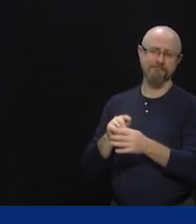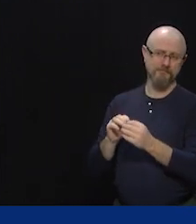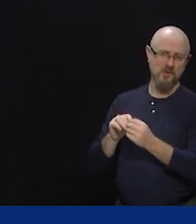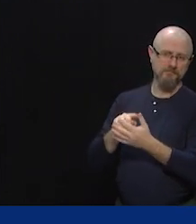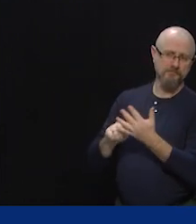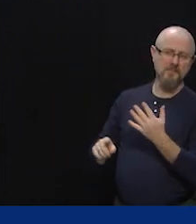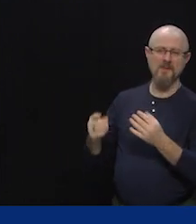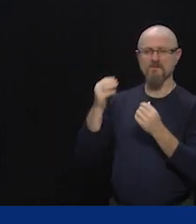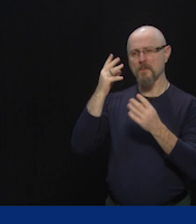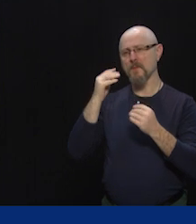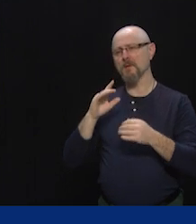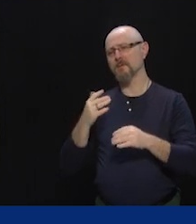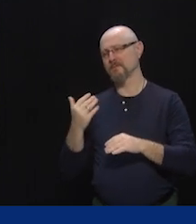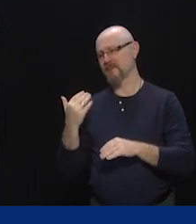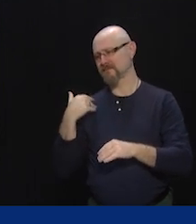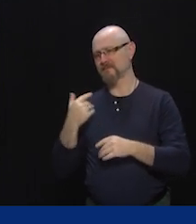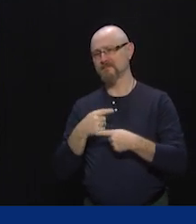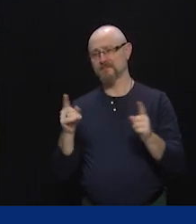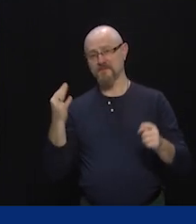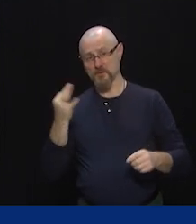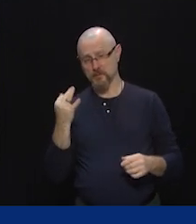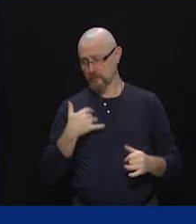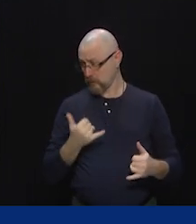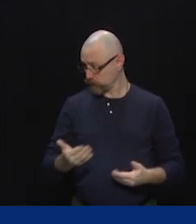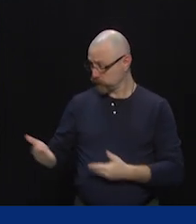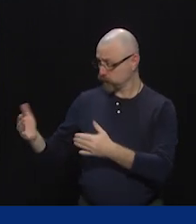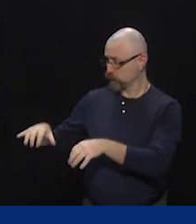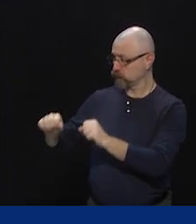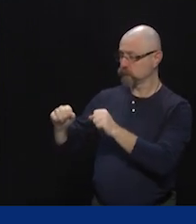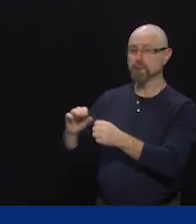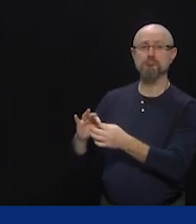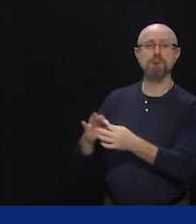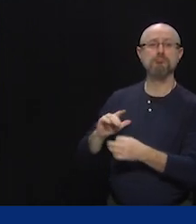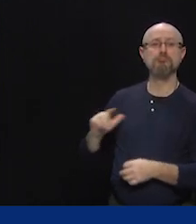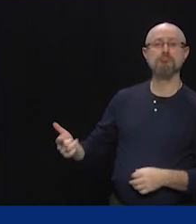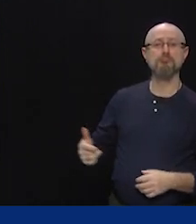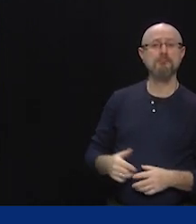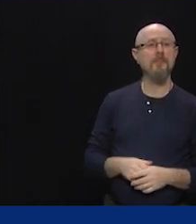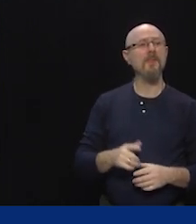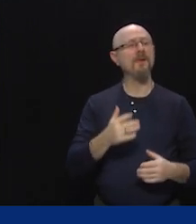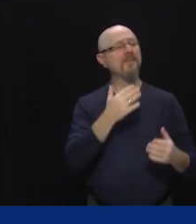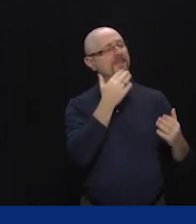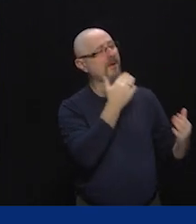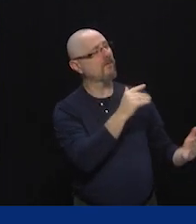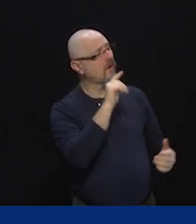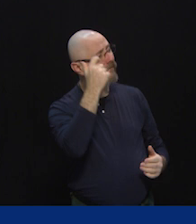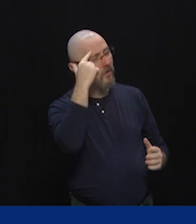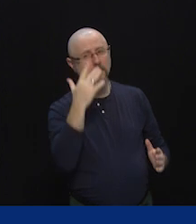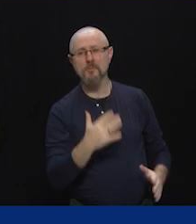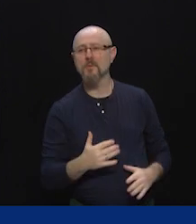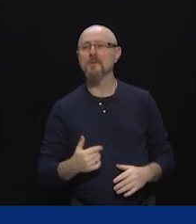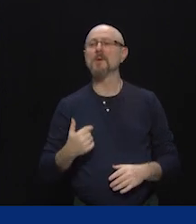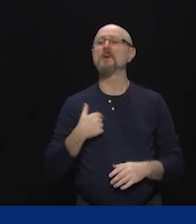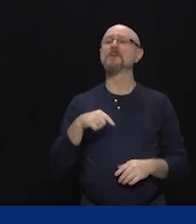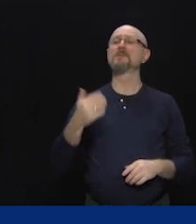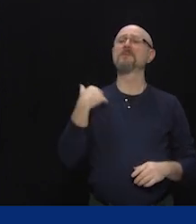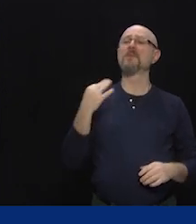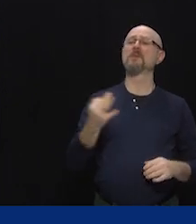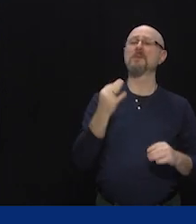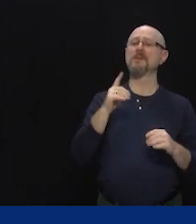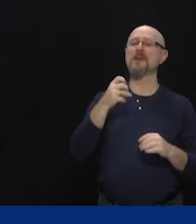on Friday. Dr. Bassett? Thanks very much, Governor. So on Friday, the Health Department released a communication